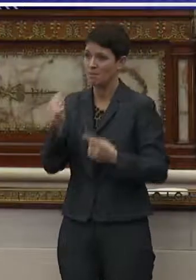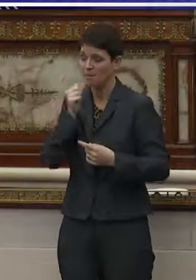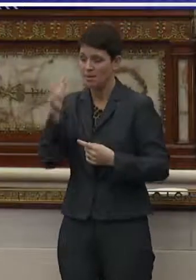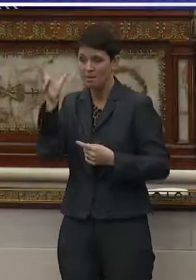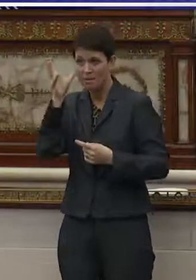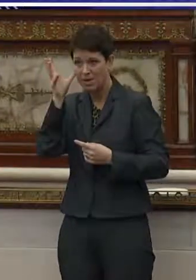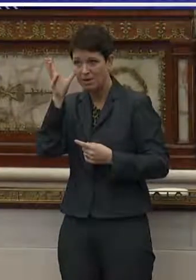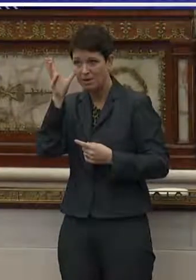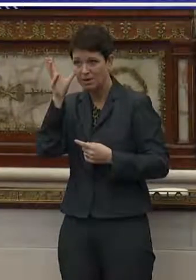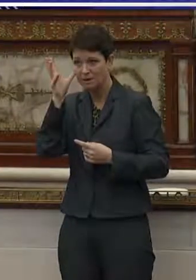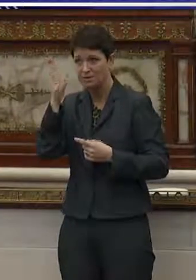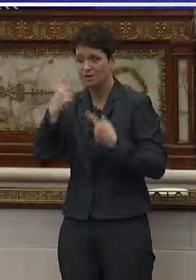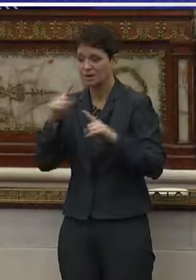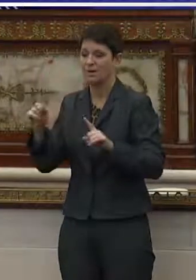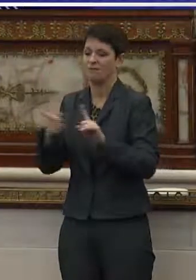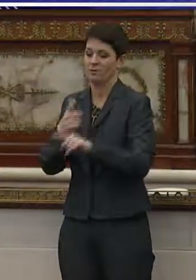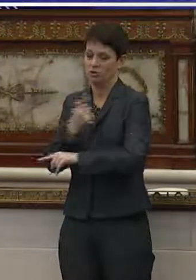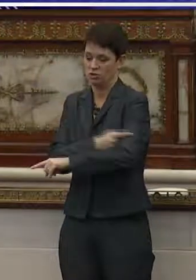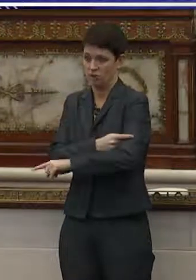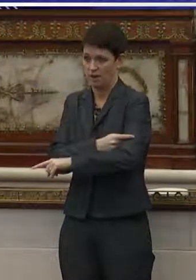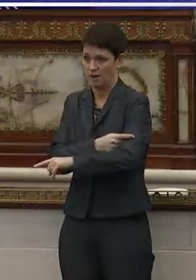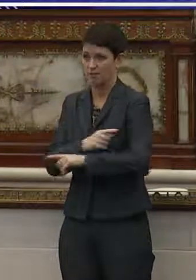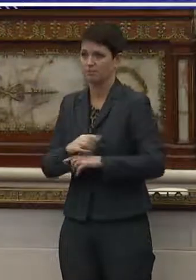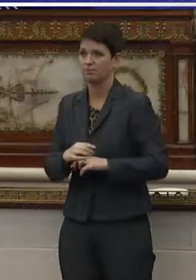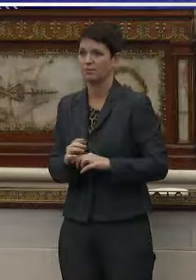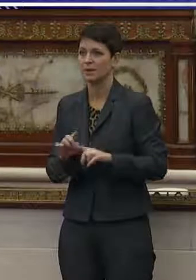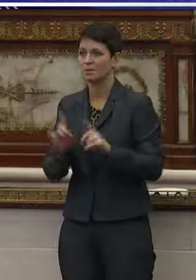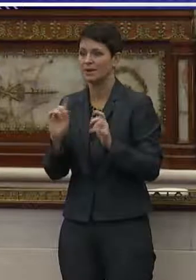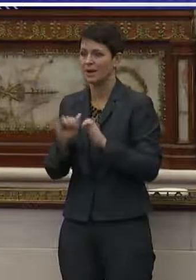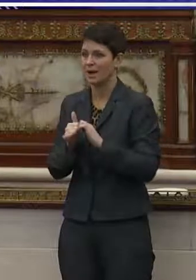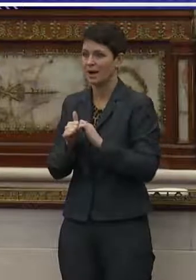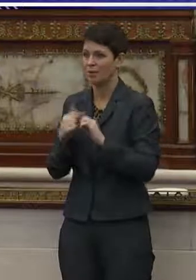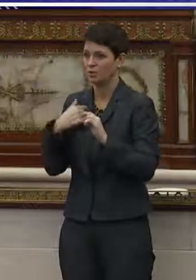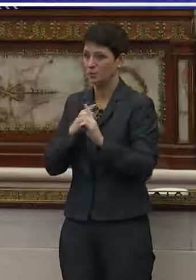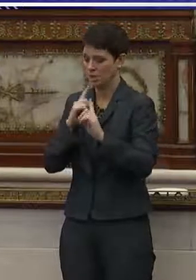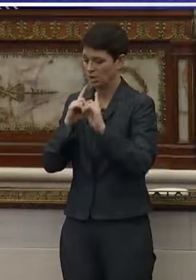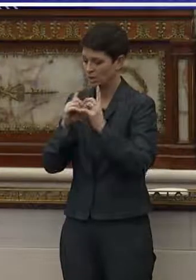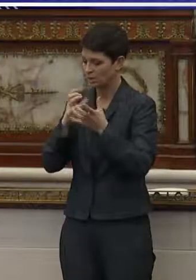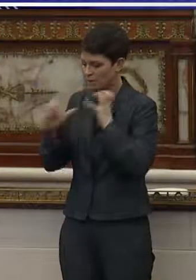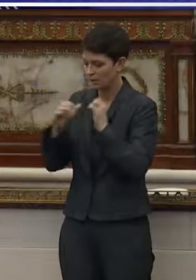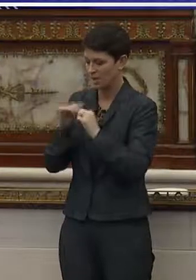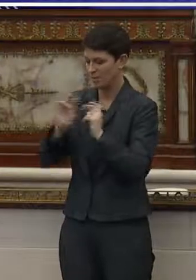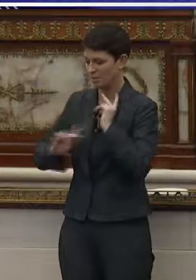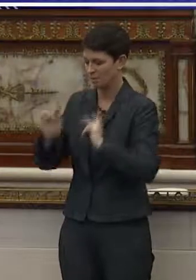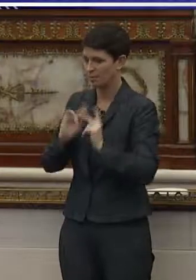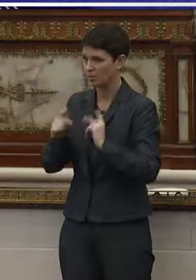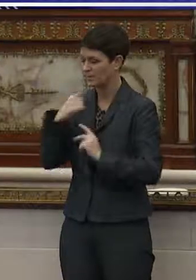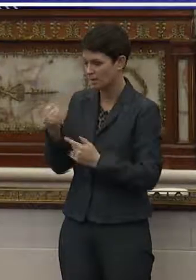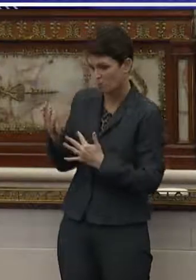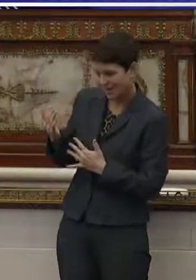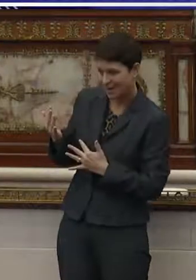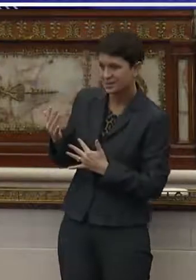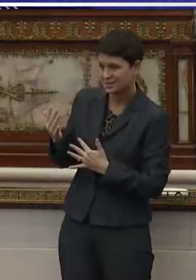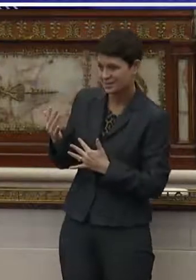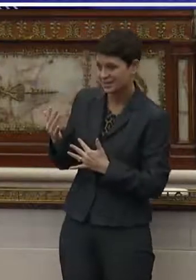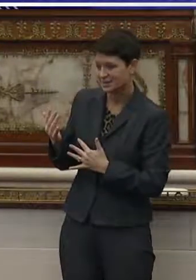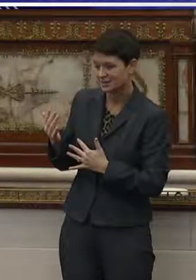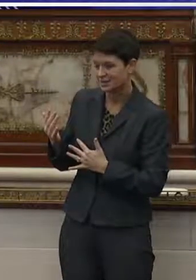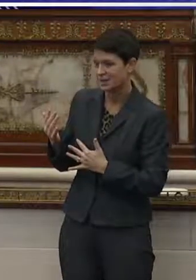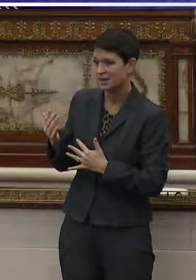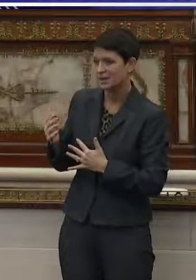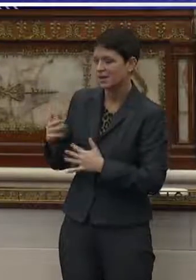in 8 lists. They finally got their first shot, knock on wood. So how do we communicate with those folks to say, wait, the